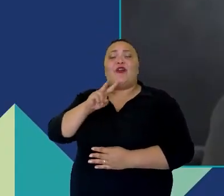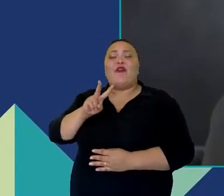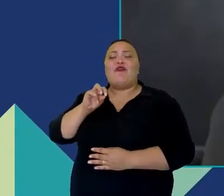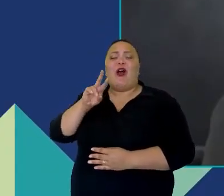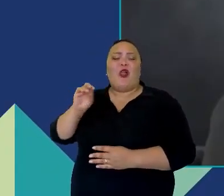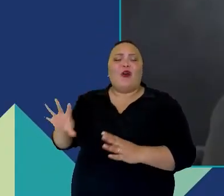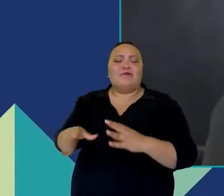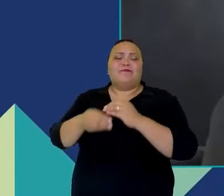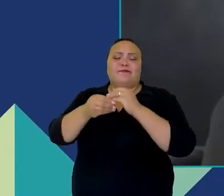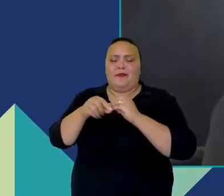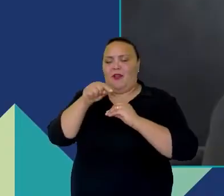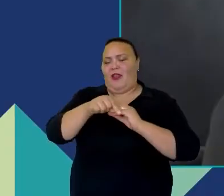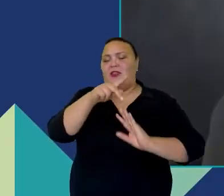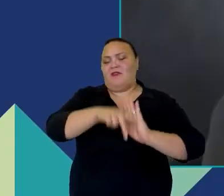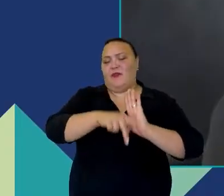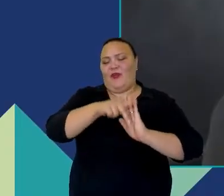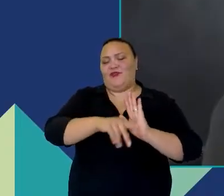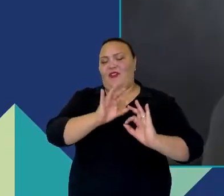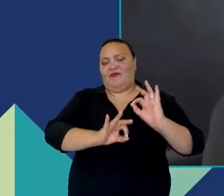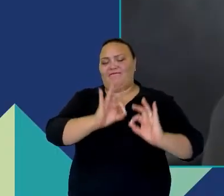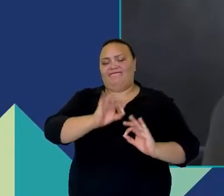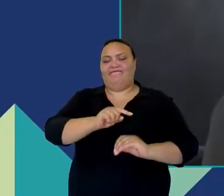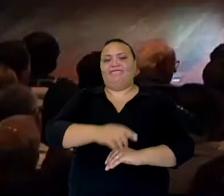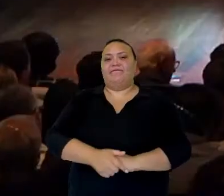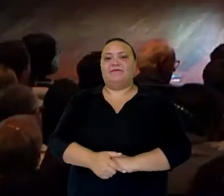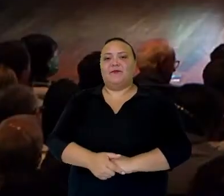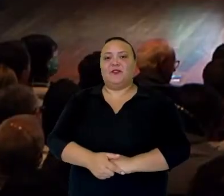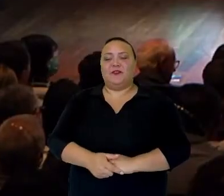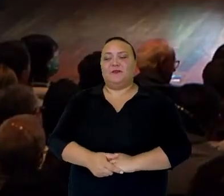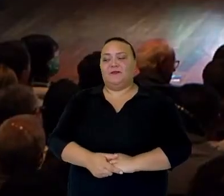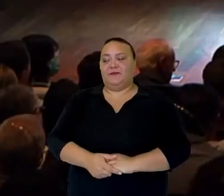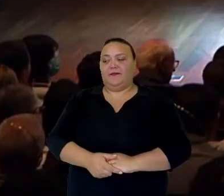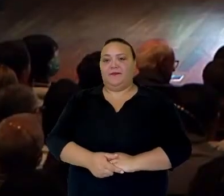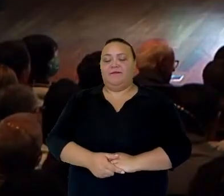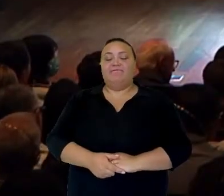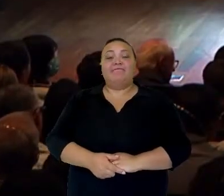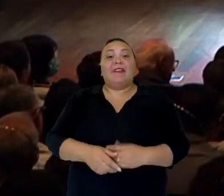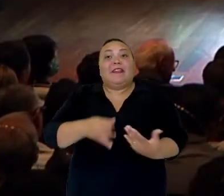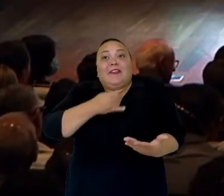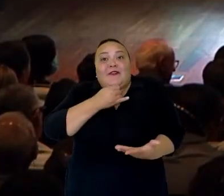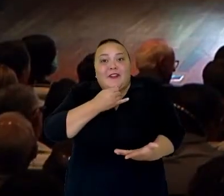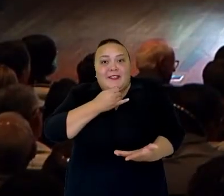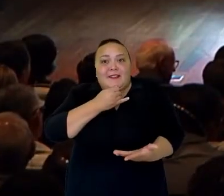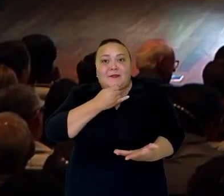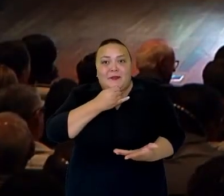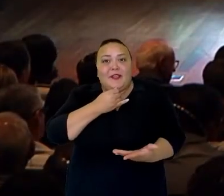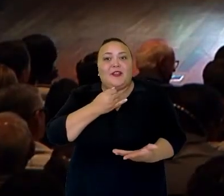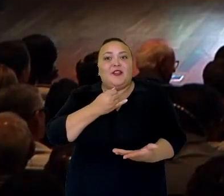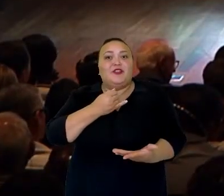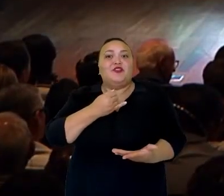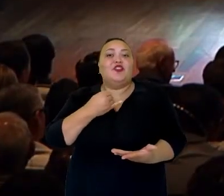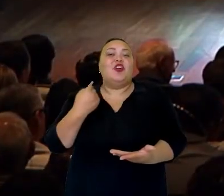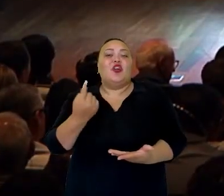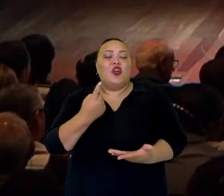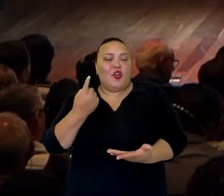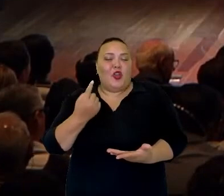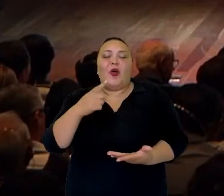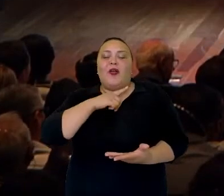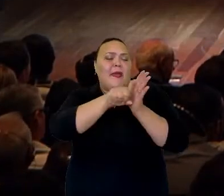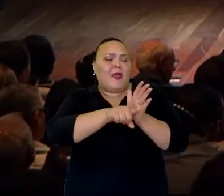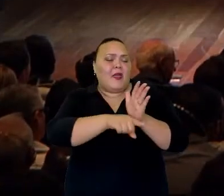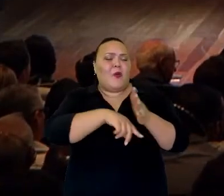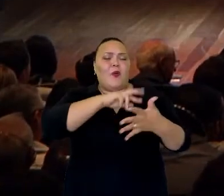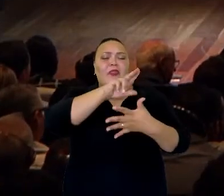Great. Unfortunately, we are running out of time. We have a couple of questions here, but I will leave it here to be answered later,